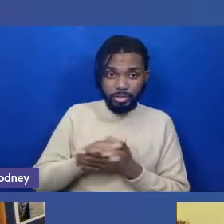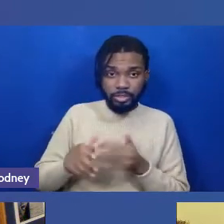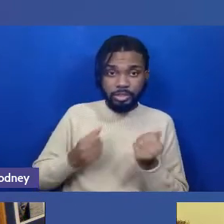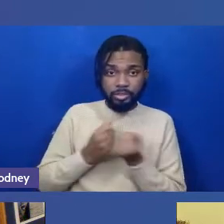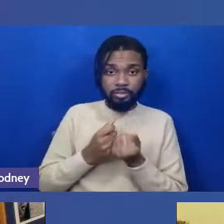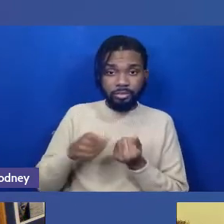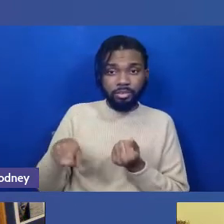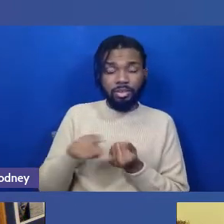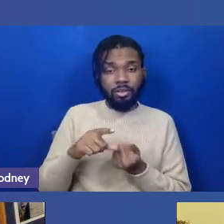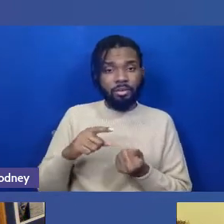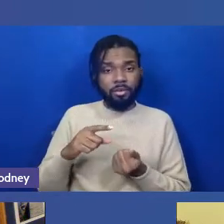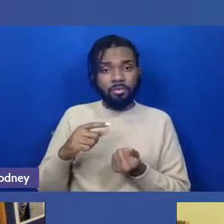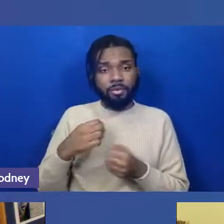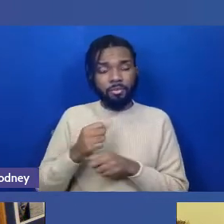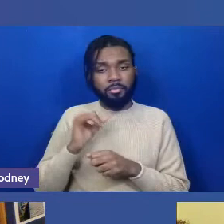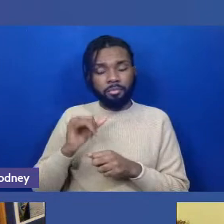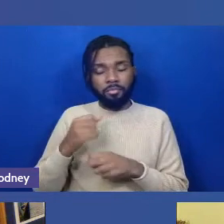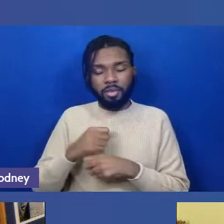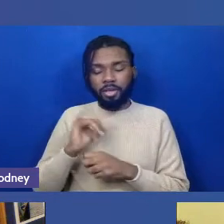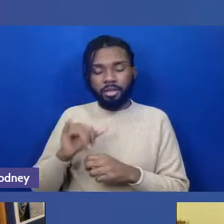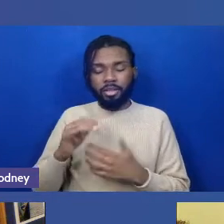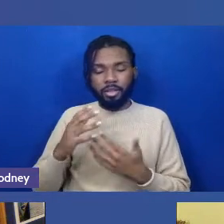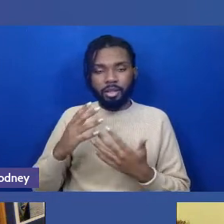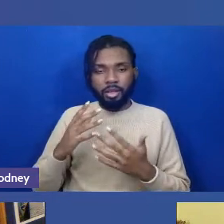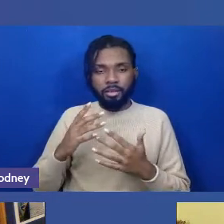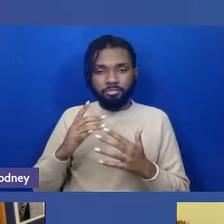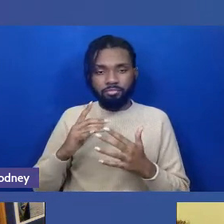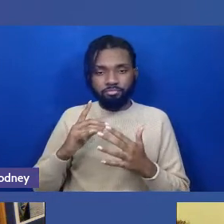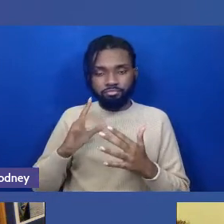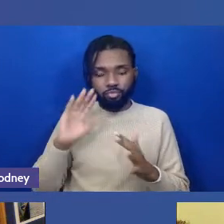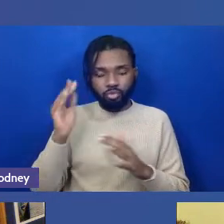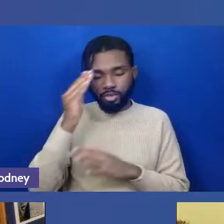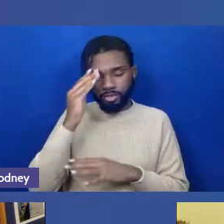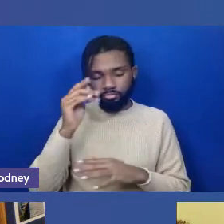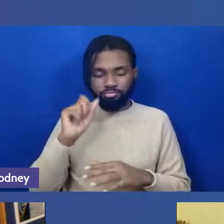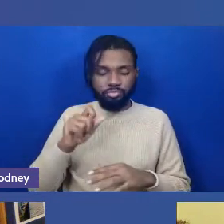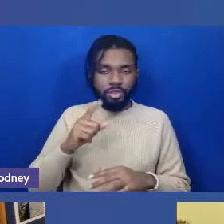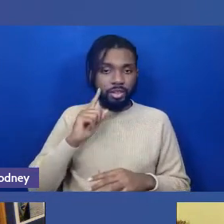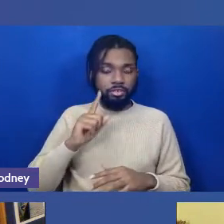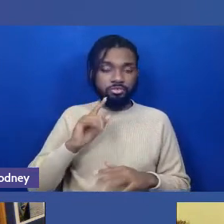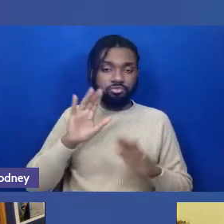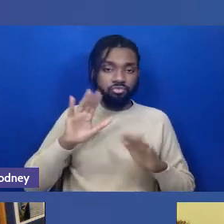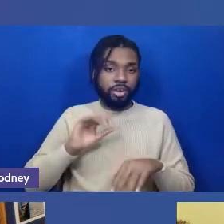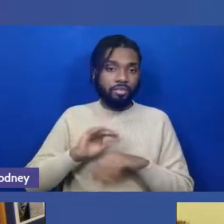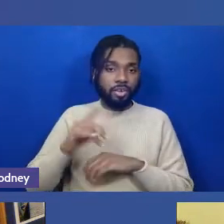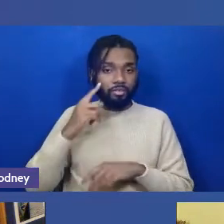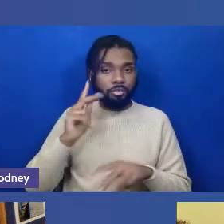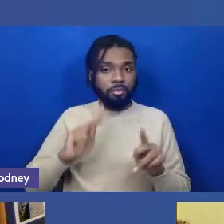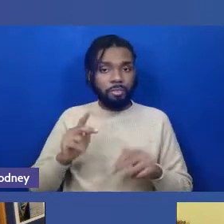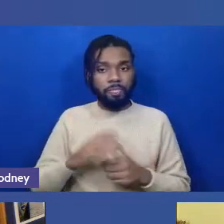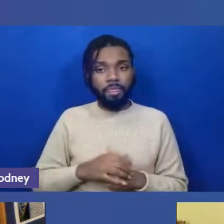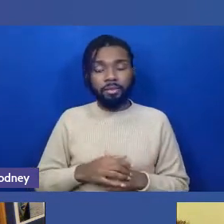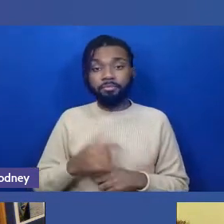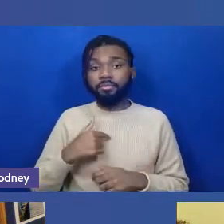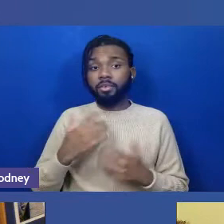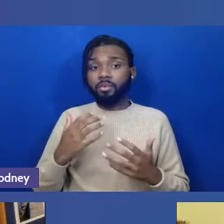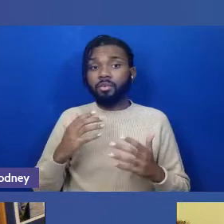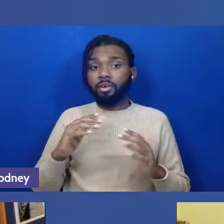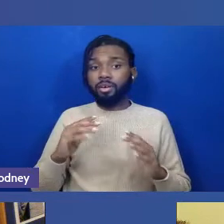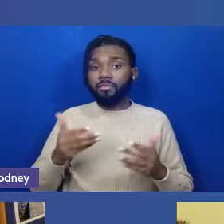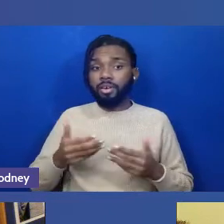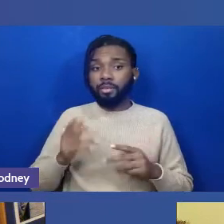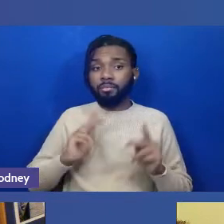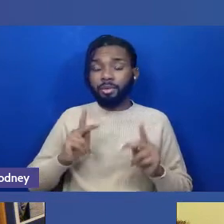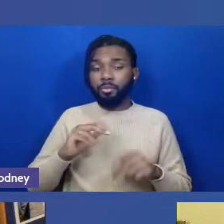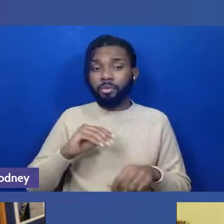present, right on. I mean, I think that's a great piece of advice for folks. I want to invite folks who are in the